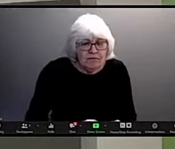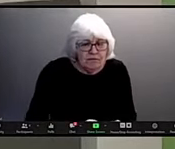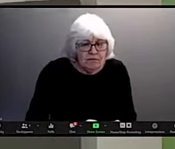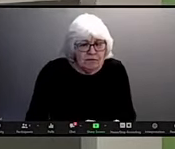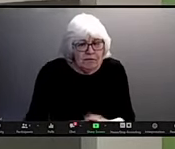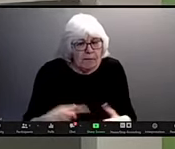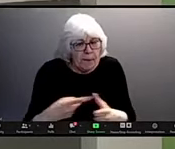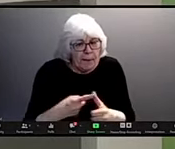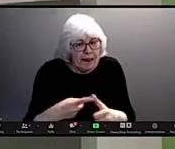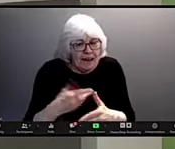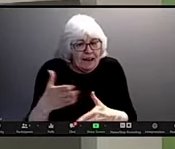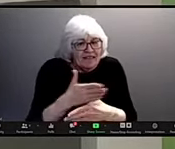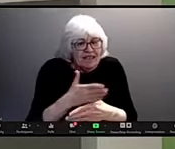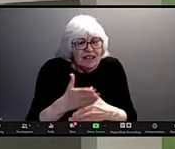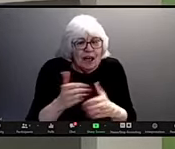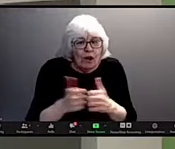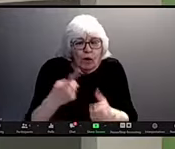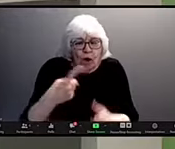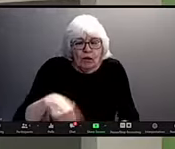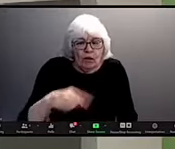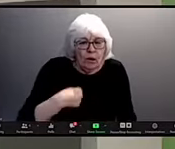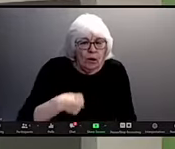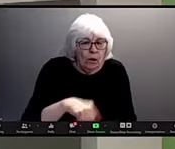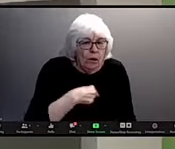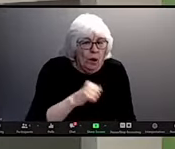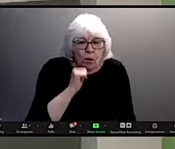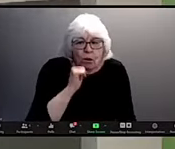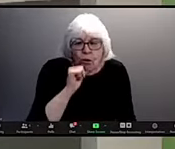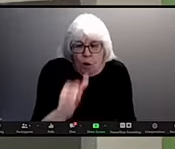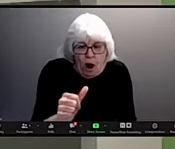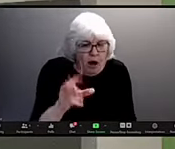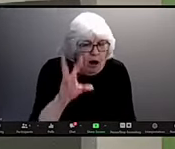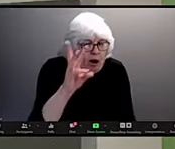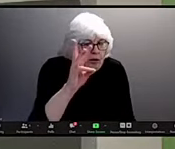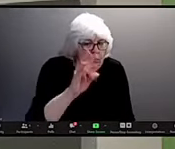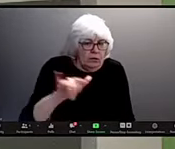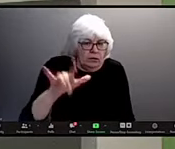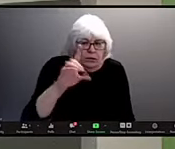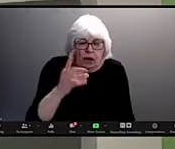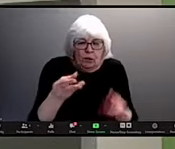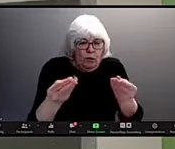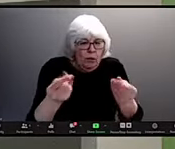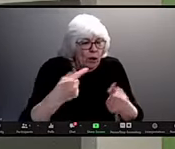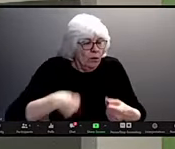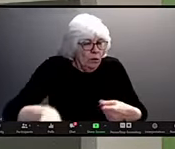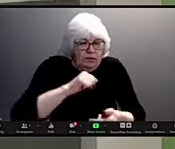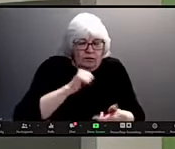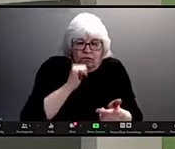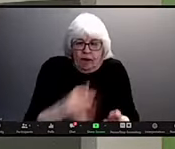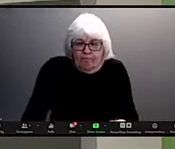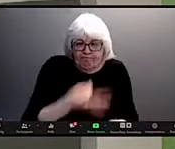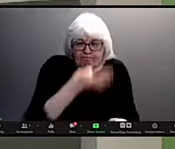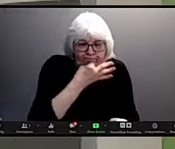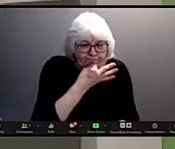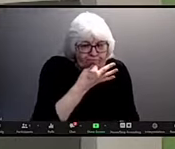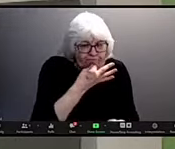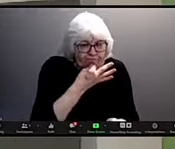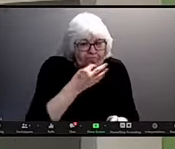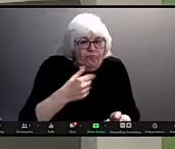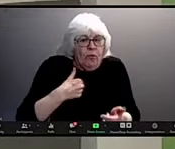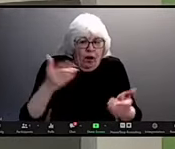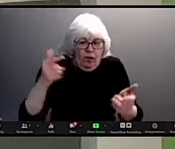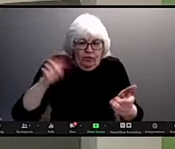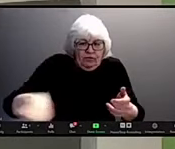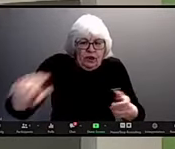wildland experts. That would be DNRR. So certainly working closely with our colleagues. It is not uncommon in